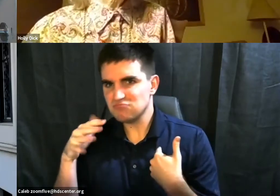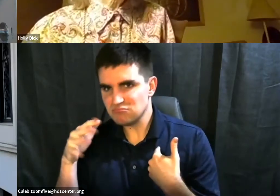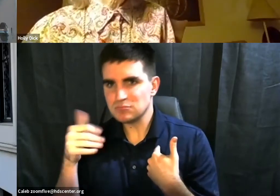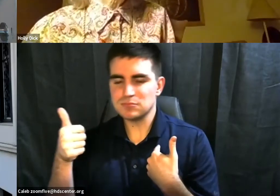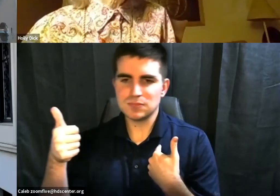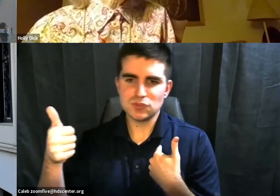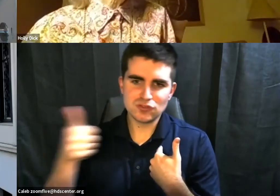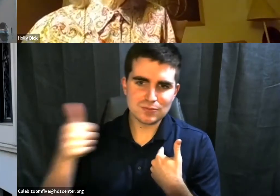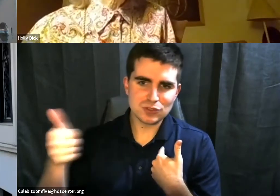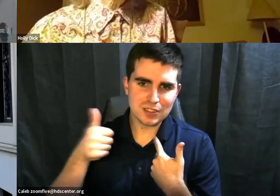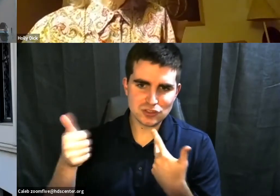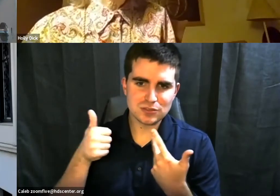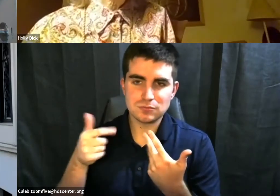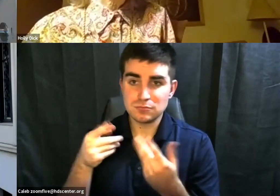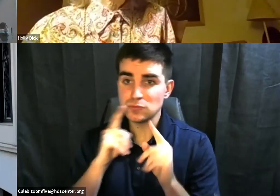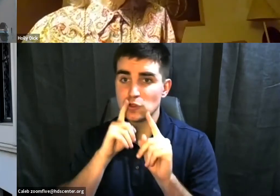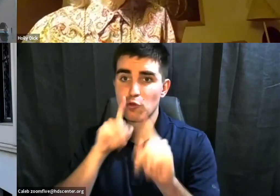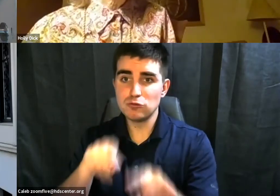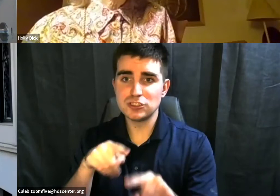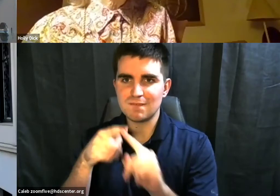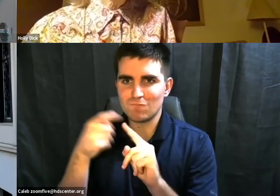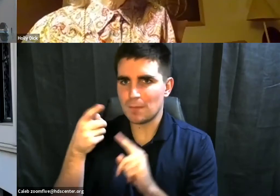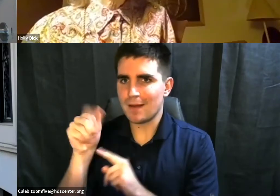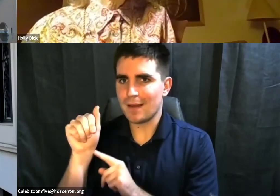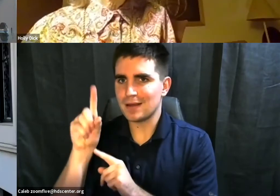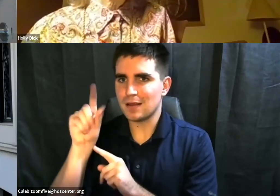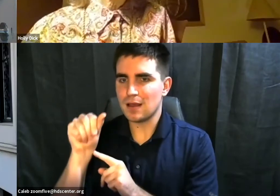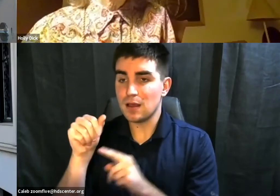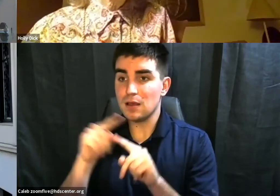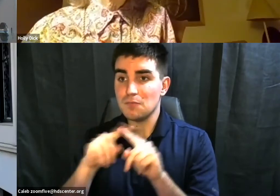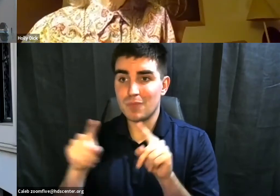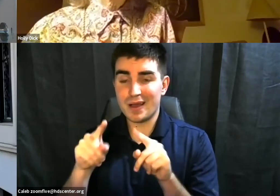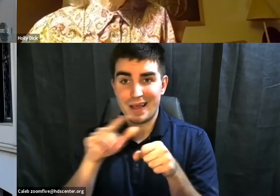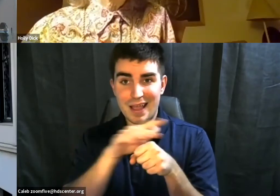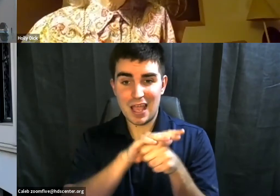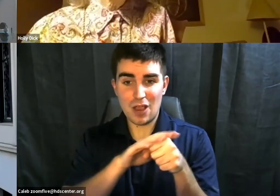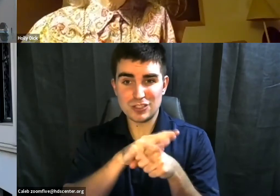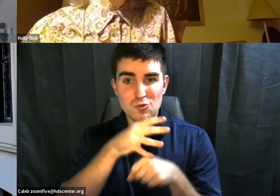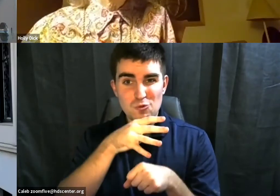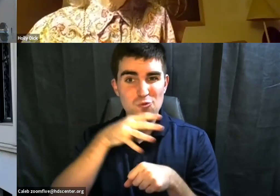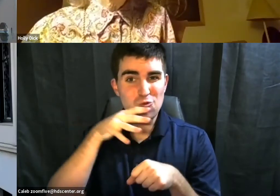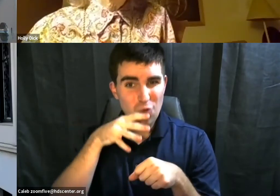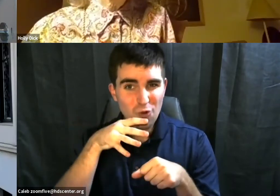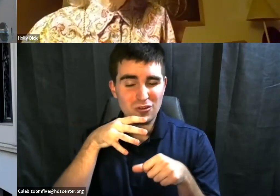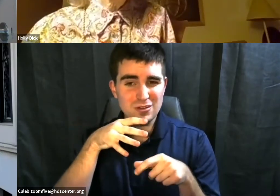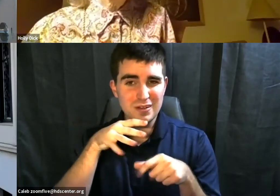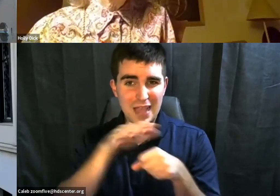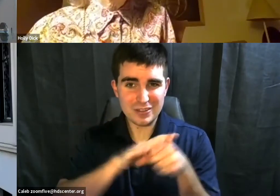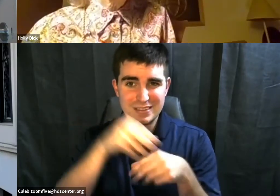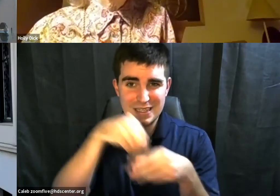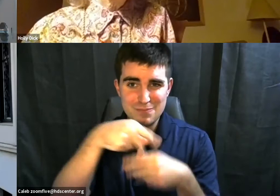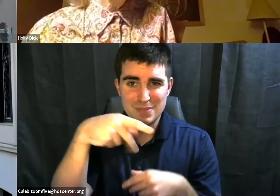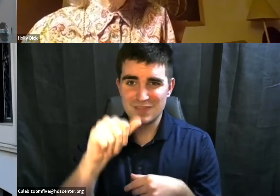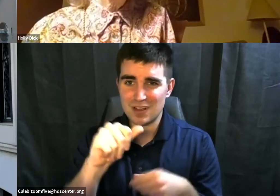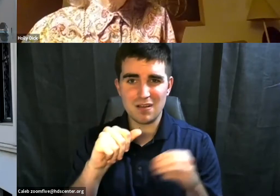transportation solution from the ADA, but the areas of the rural parts of Pennsylvania that did not have